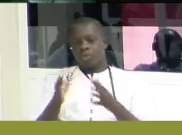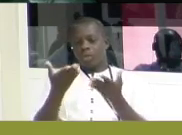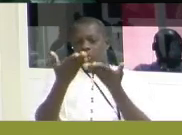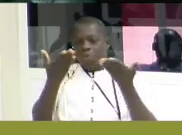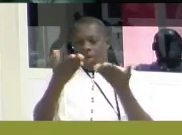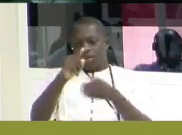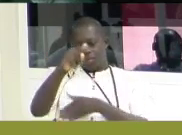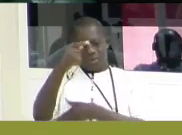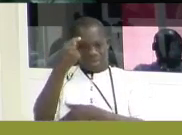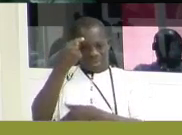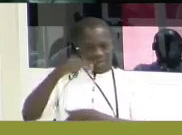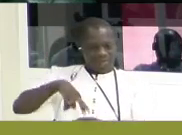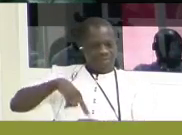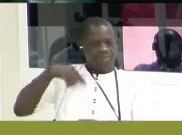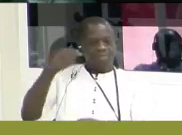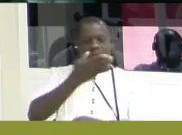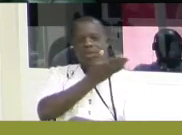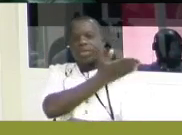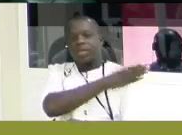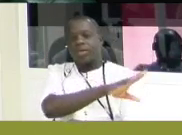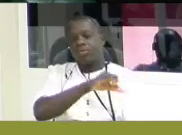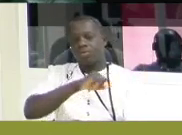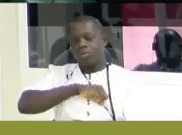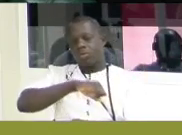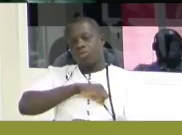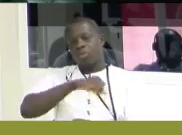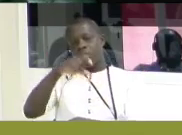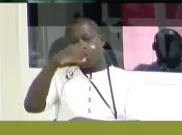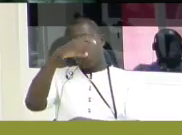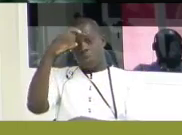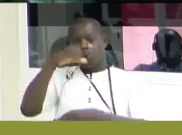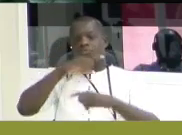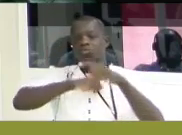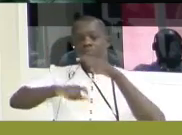completely rather than perhaps go to another newspaper and work there?